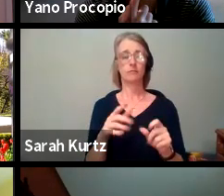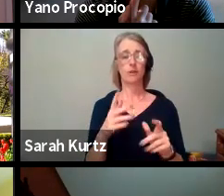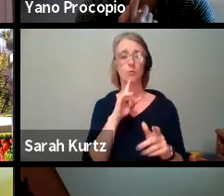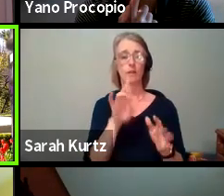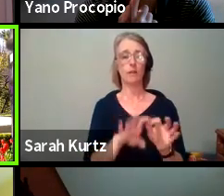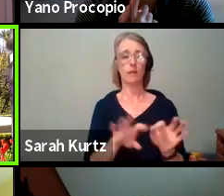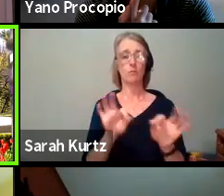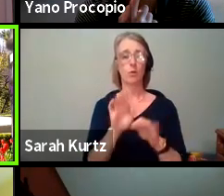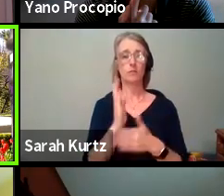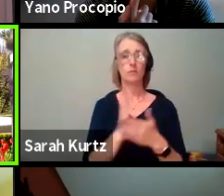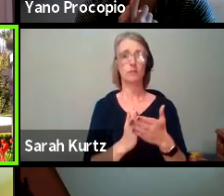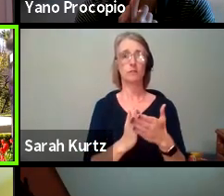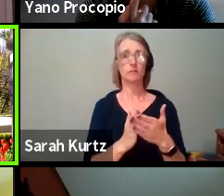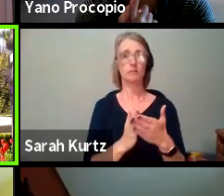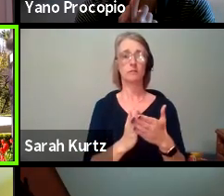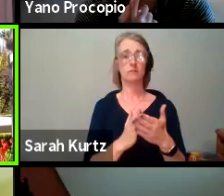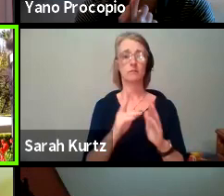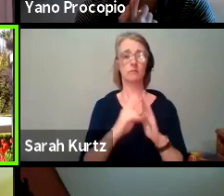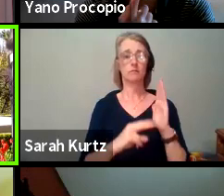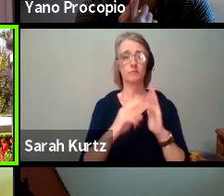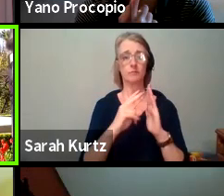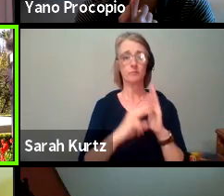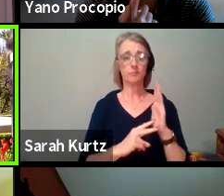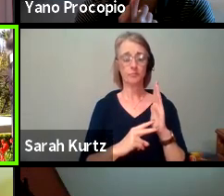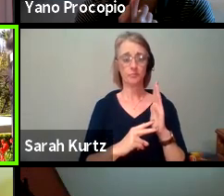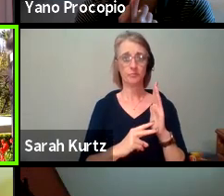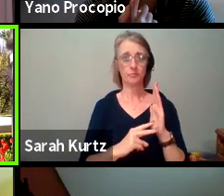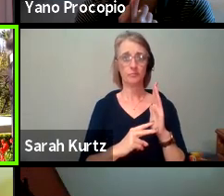piece. Reading,